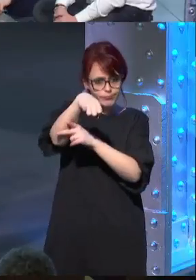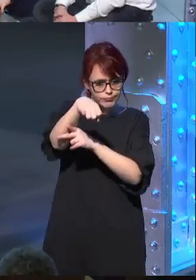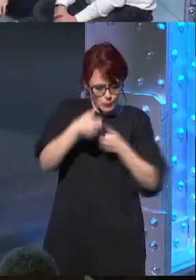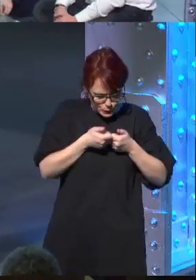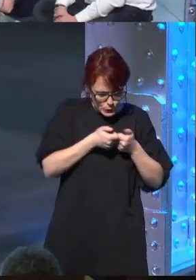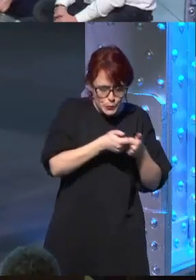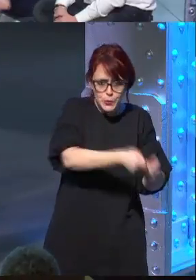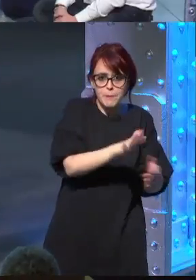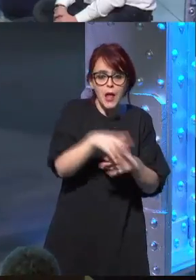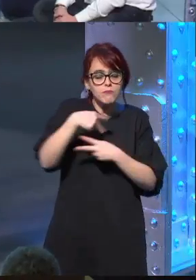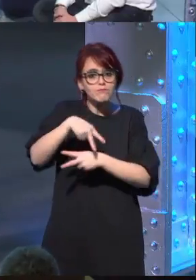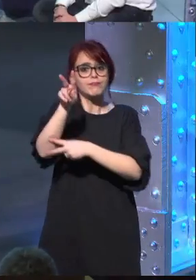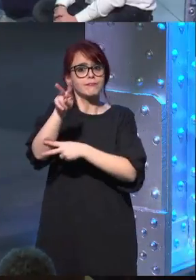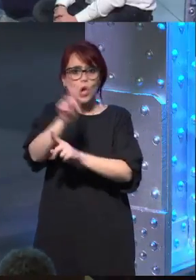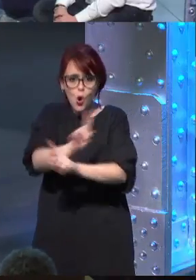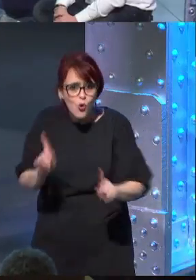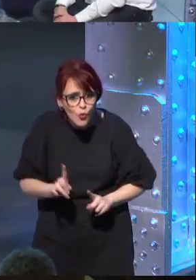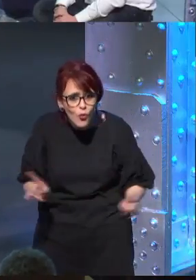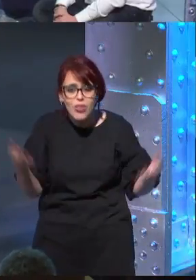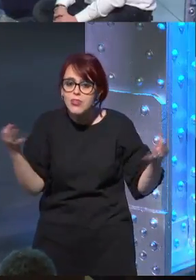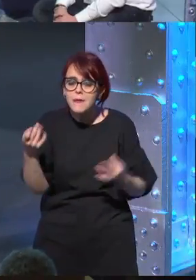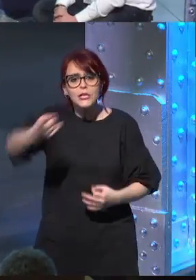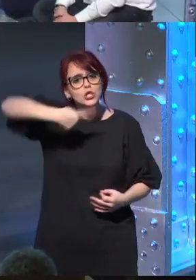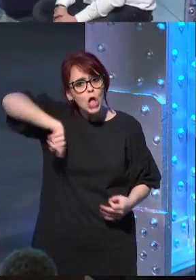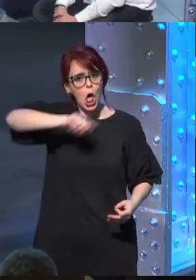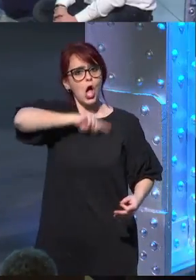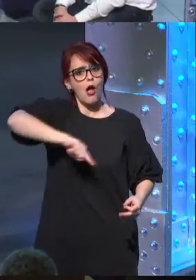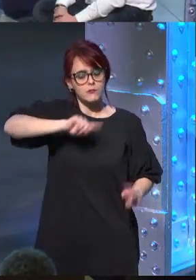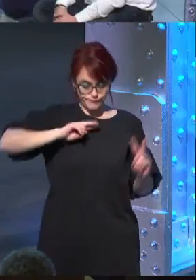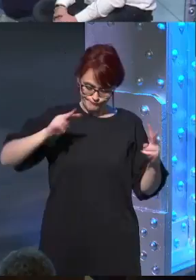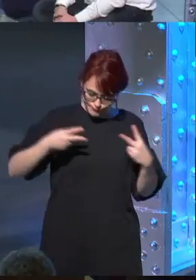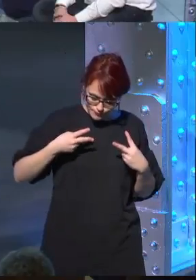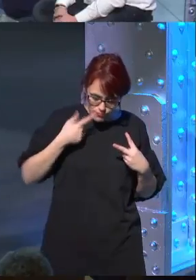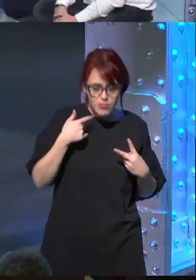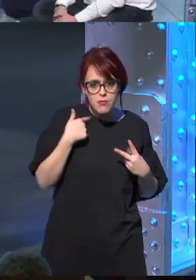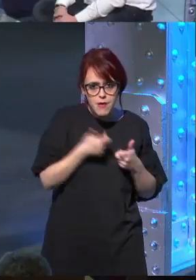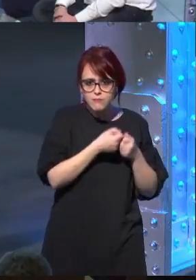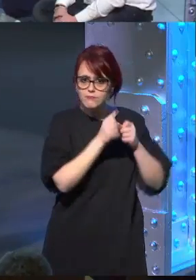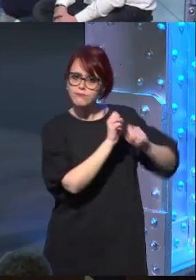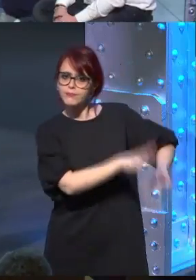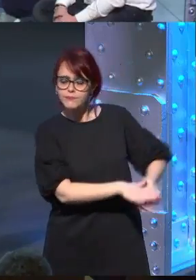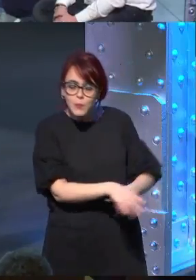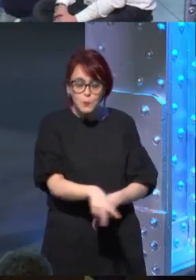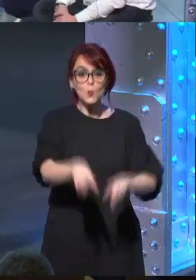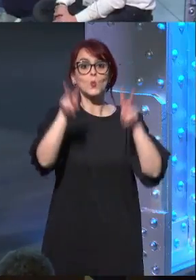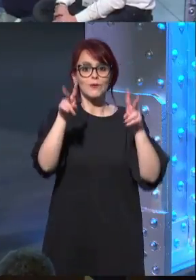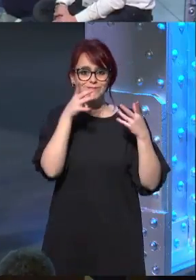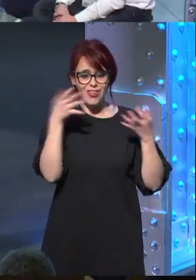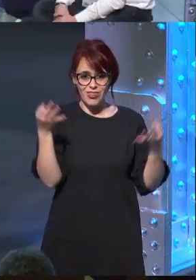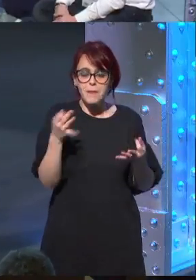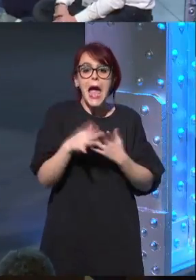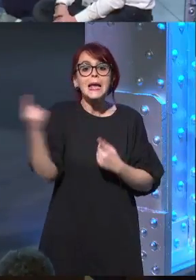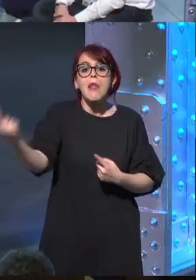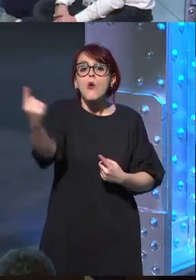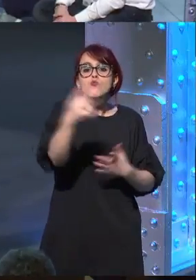And when people are walking down the street and reading things on their mobile without looking at the road ahead. And this is something we